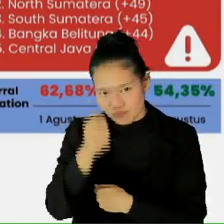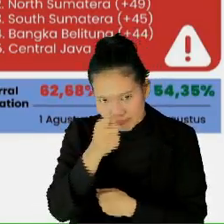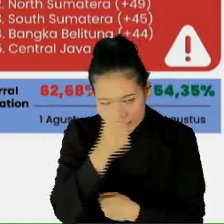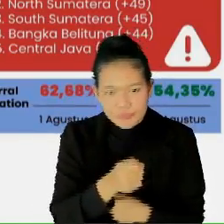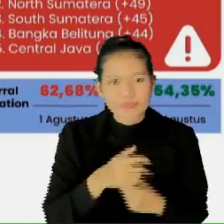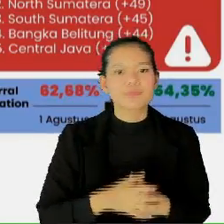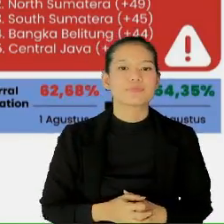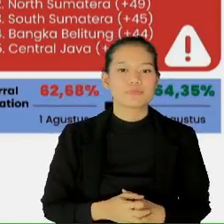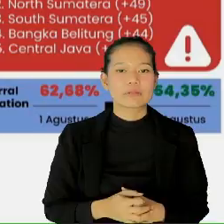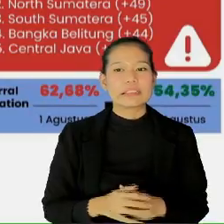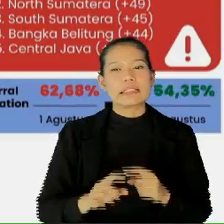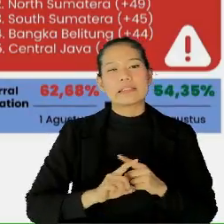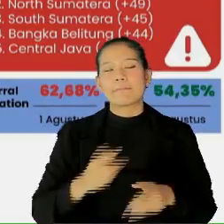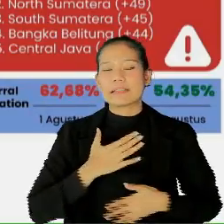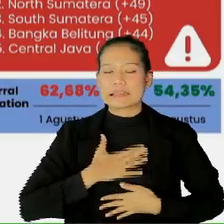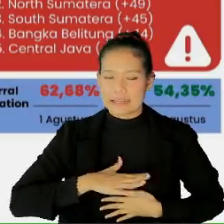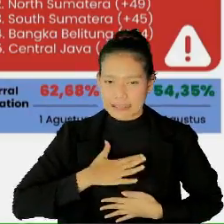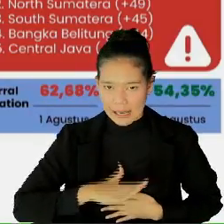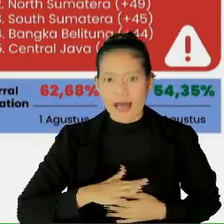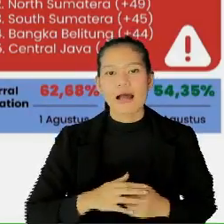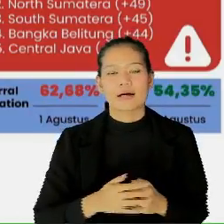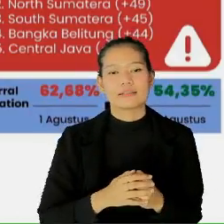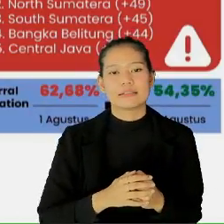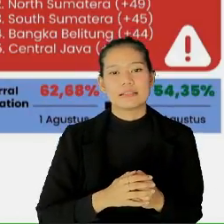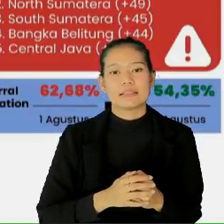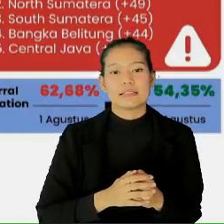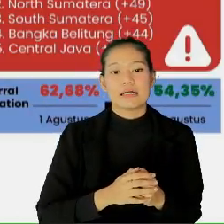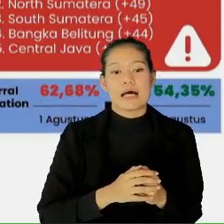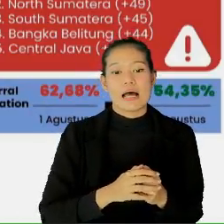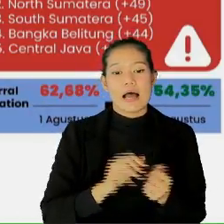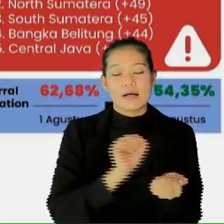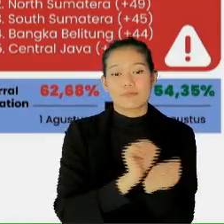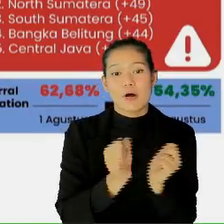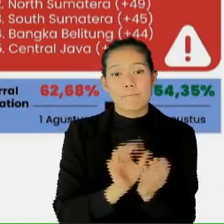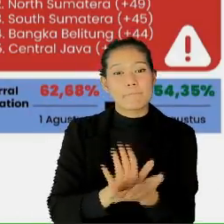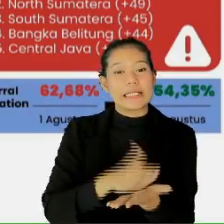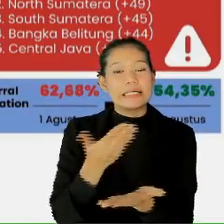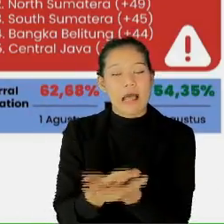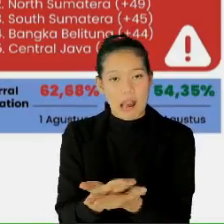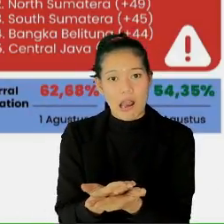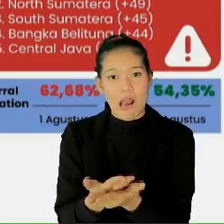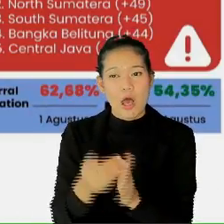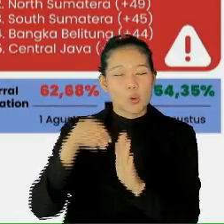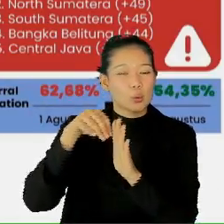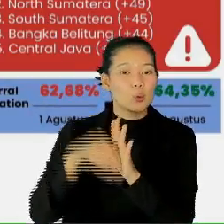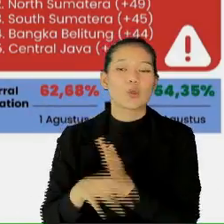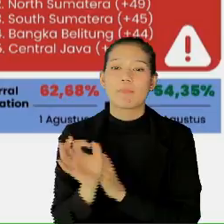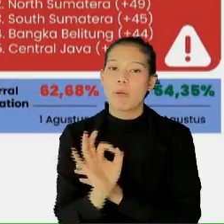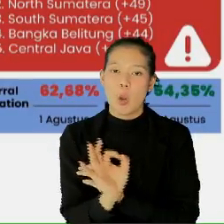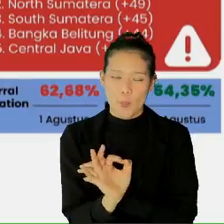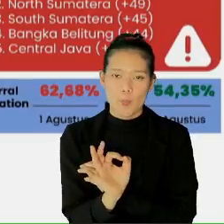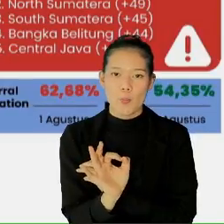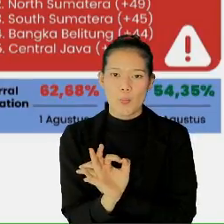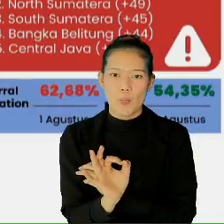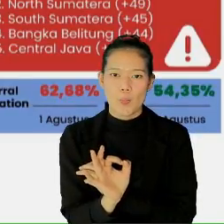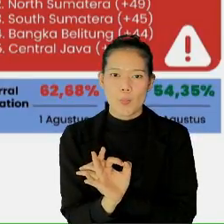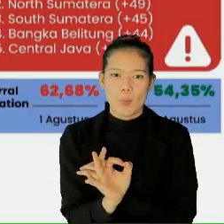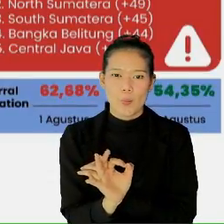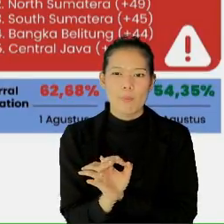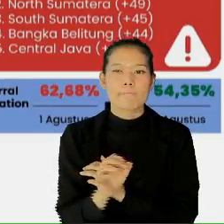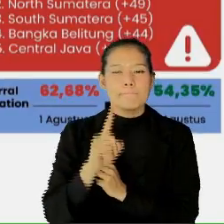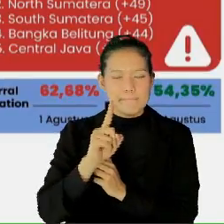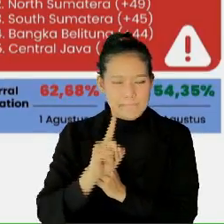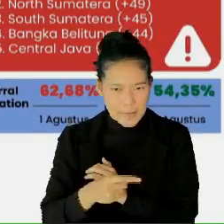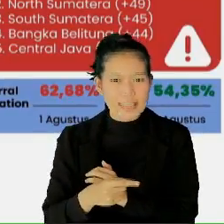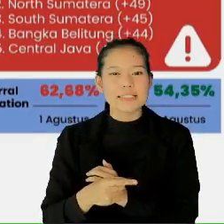regions. Unfortunately, the number of deaths has not shown a significant change and has continued to increase